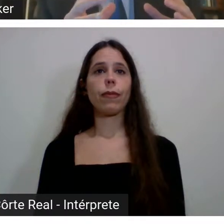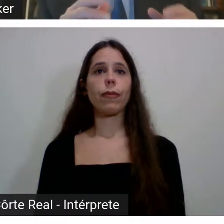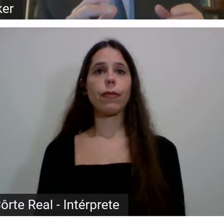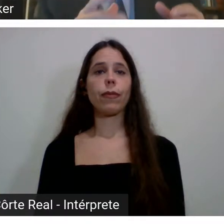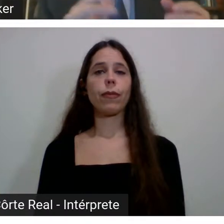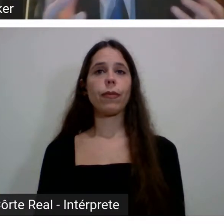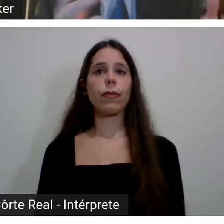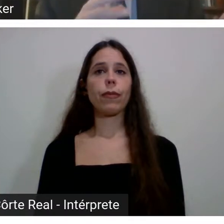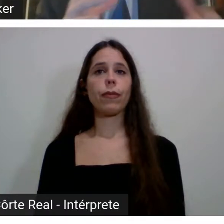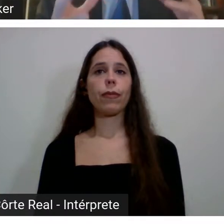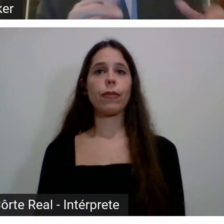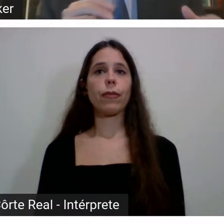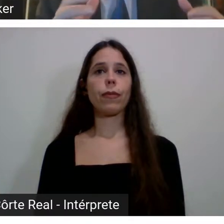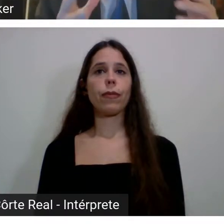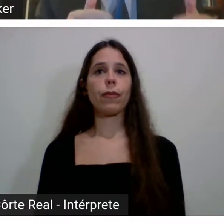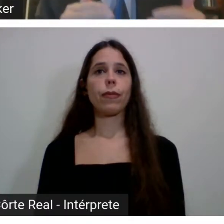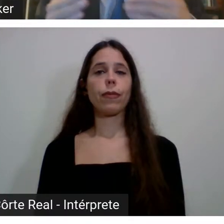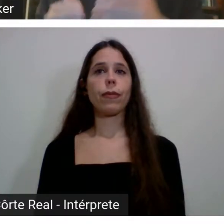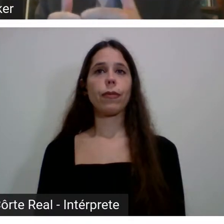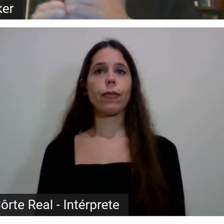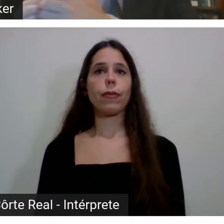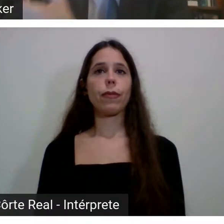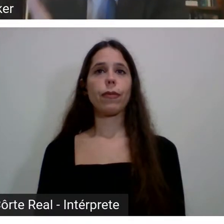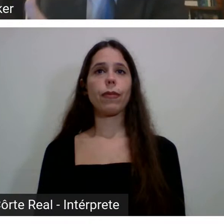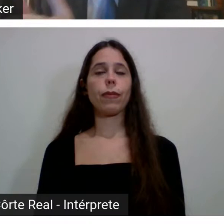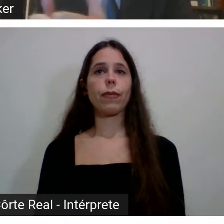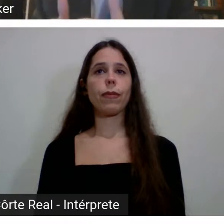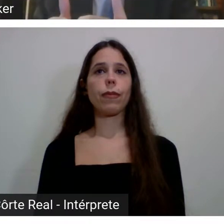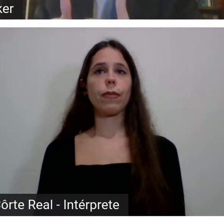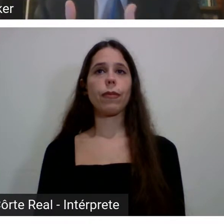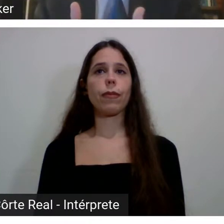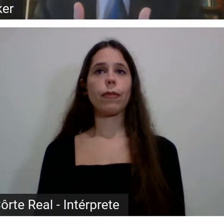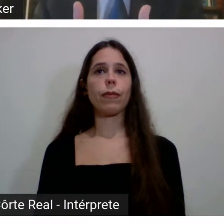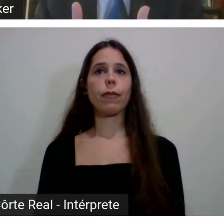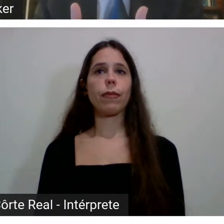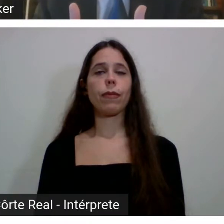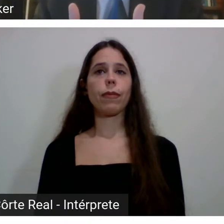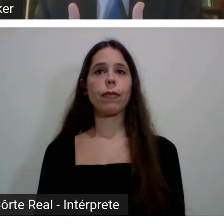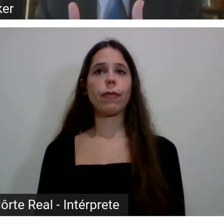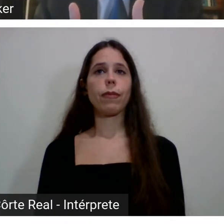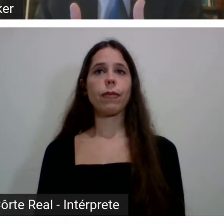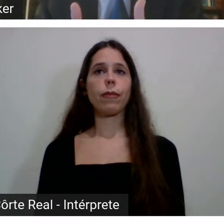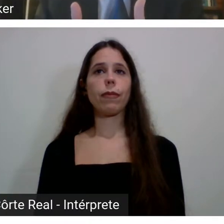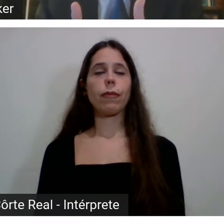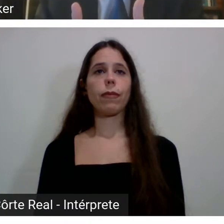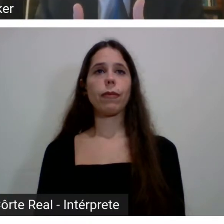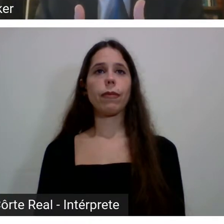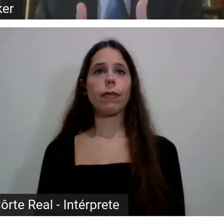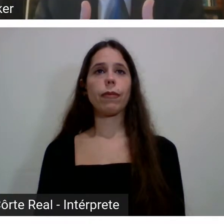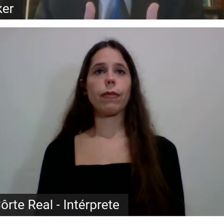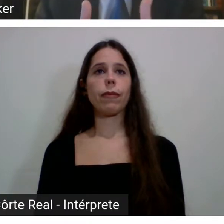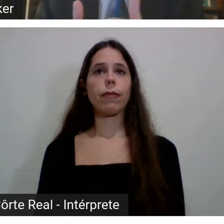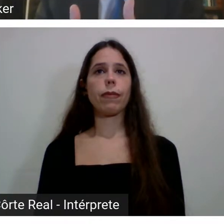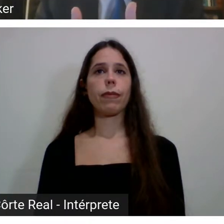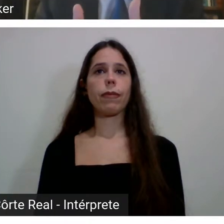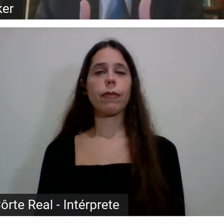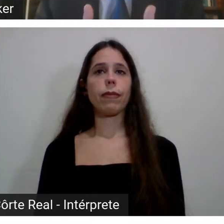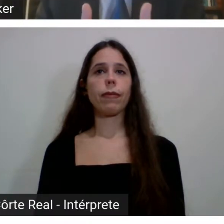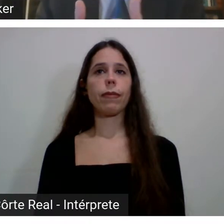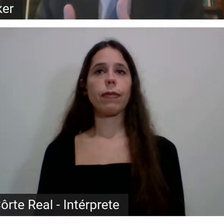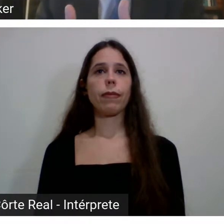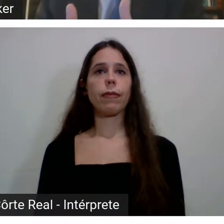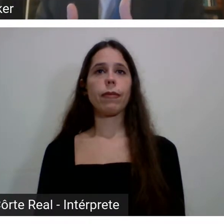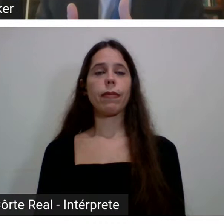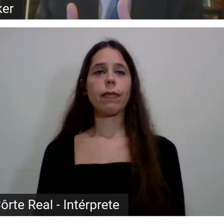put, the English phrase, put the cart ahead of the horse, in that they have decided that all students